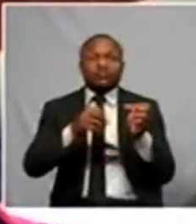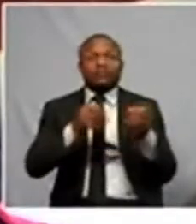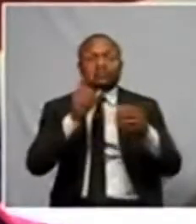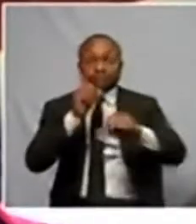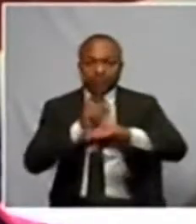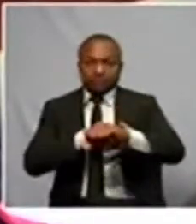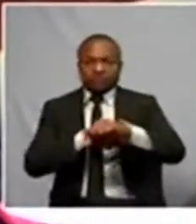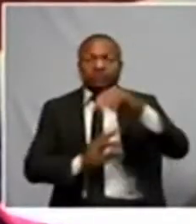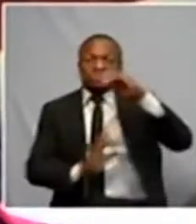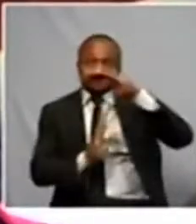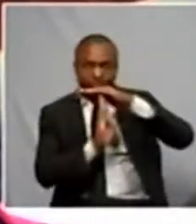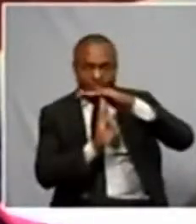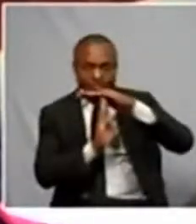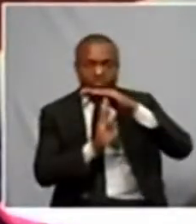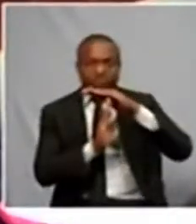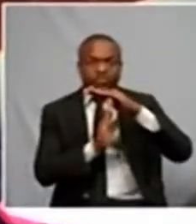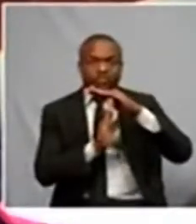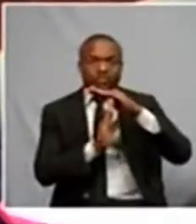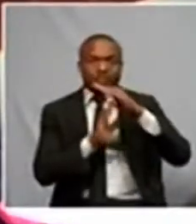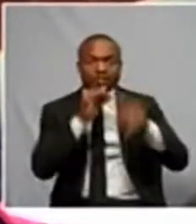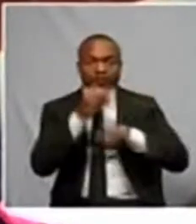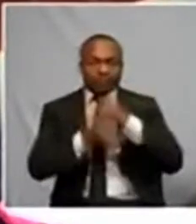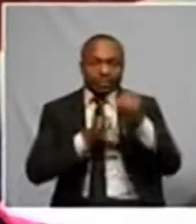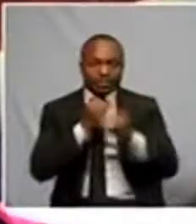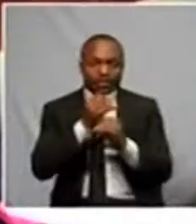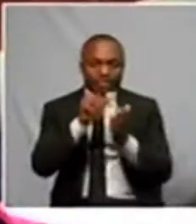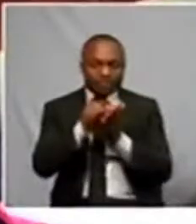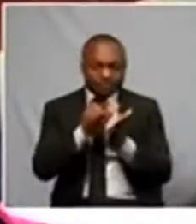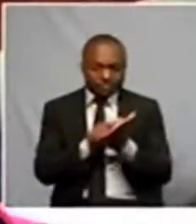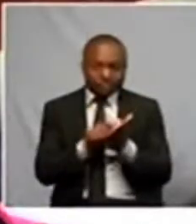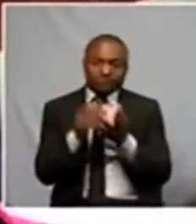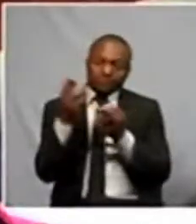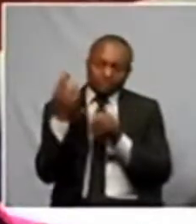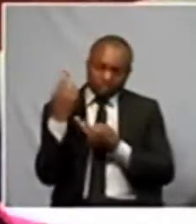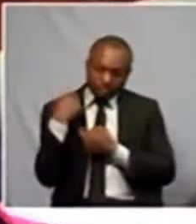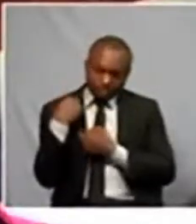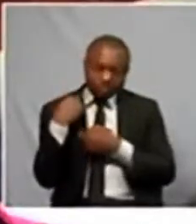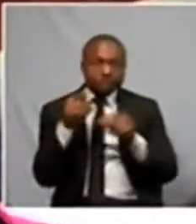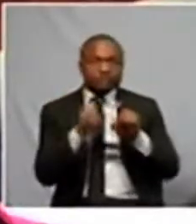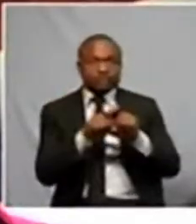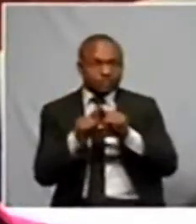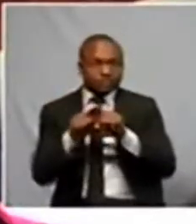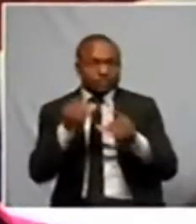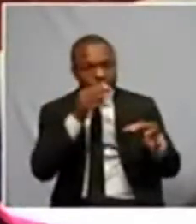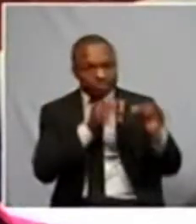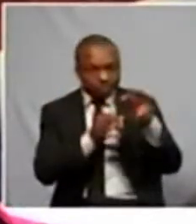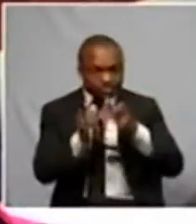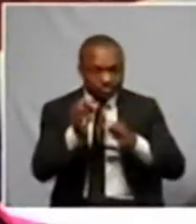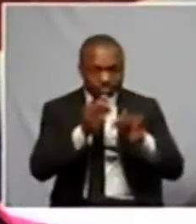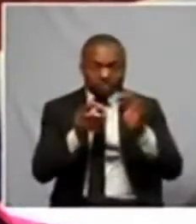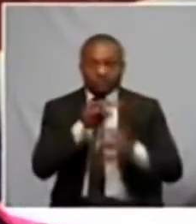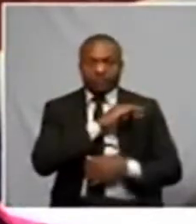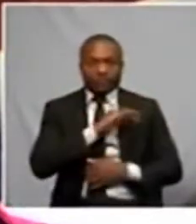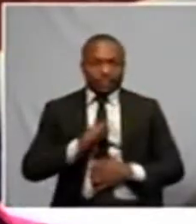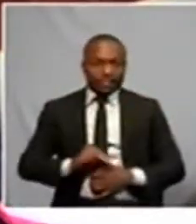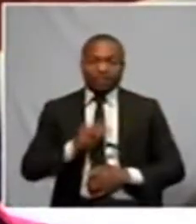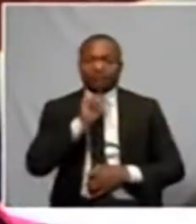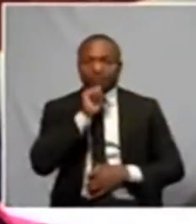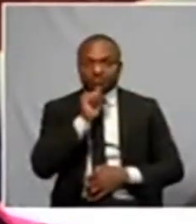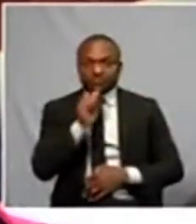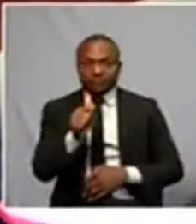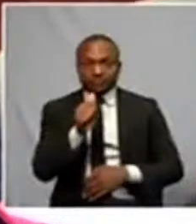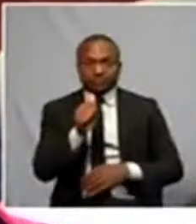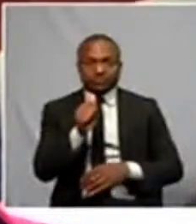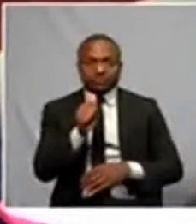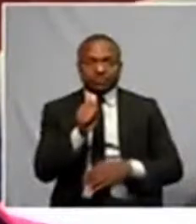boundaries, or existing international law obligations. It also clarifies that members are not bound by